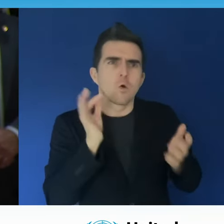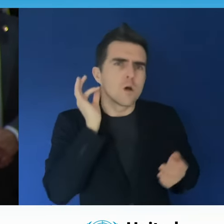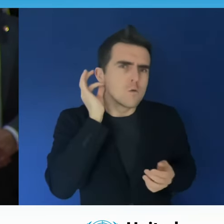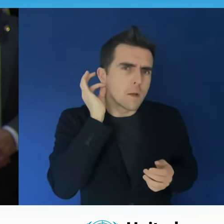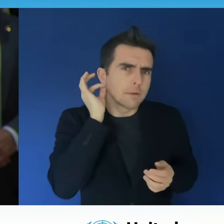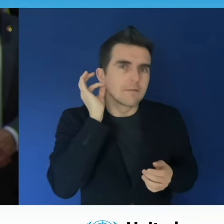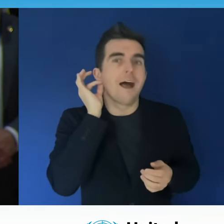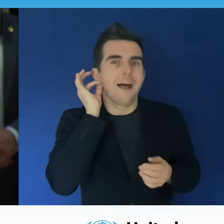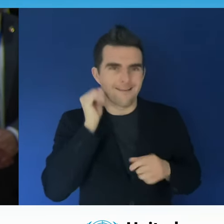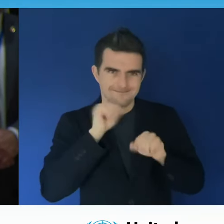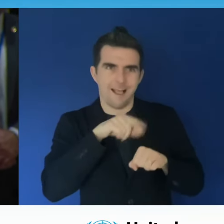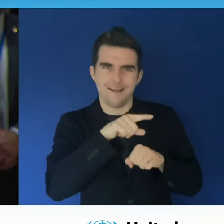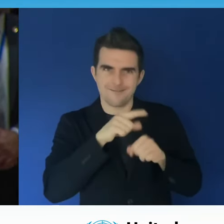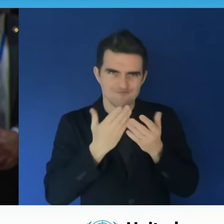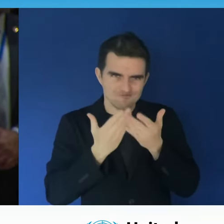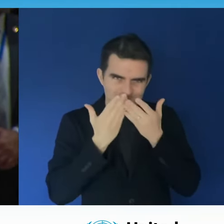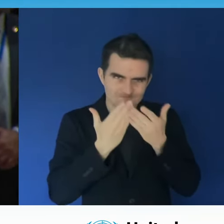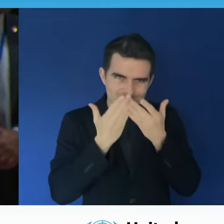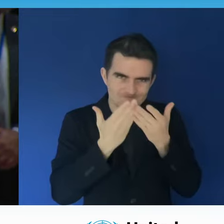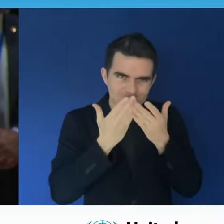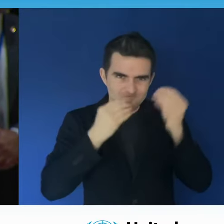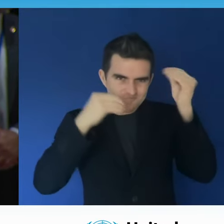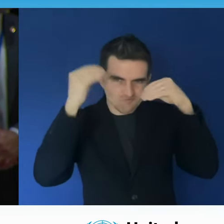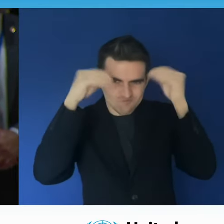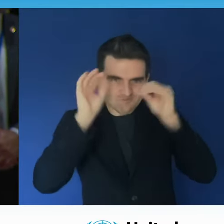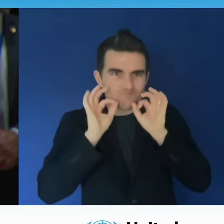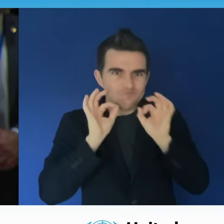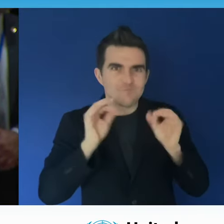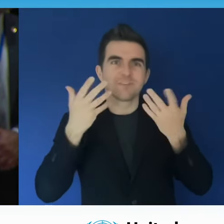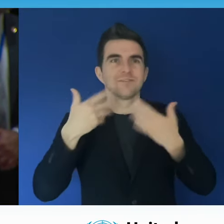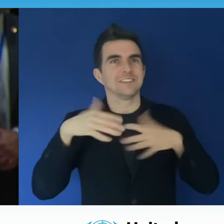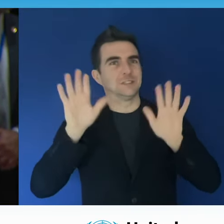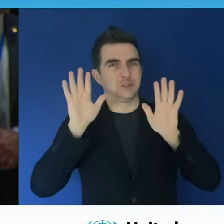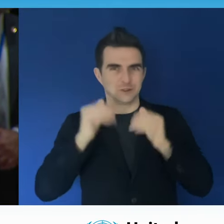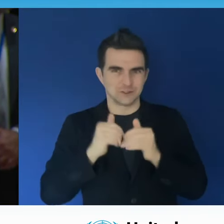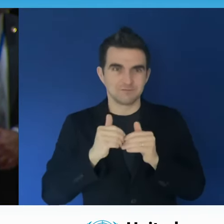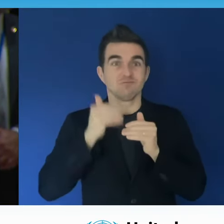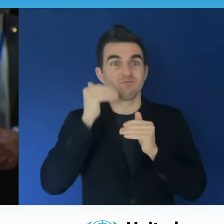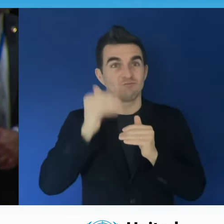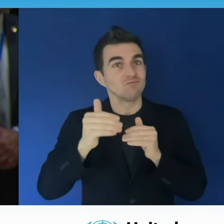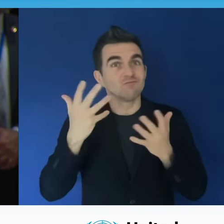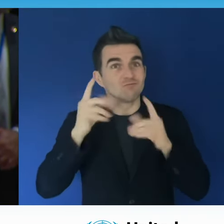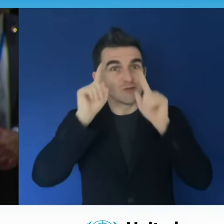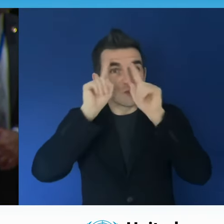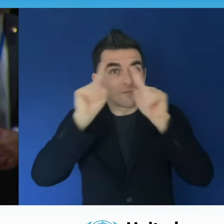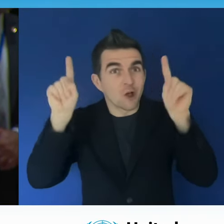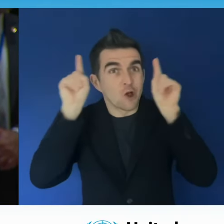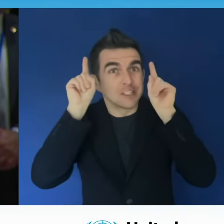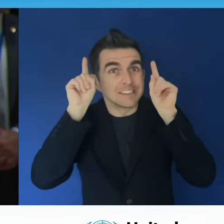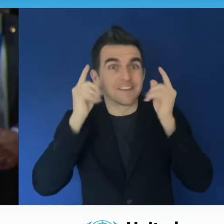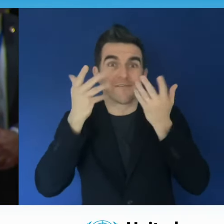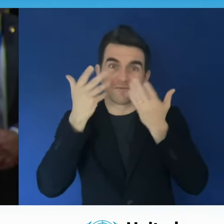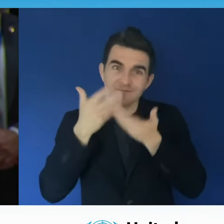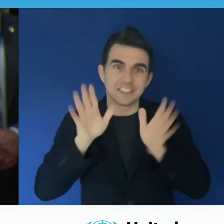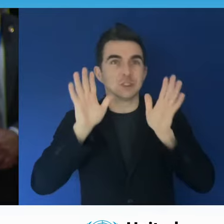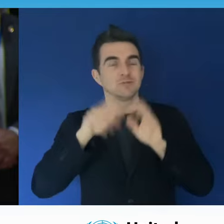the life played its part again. And sadly, she lost her husband to an explosion in